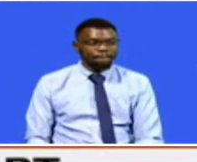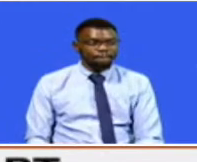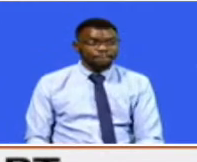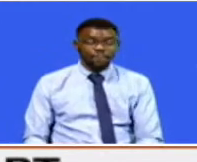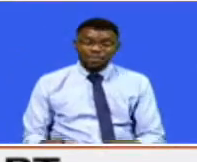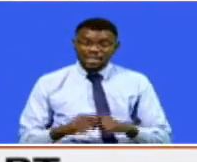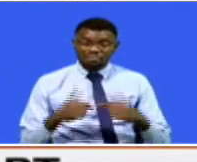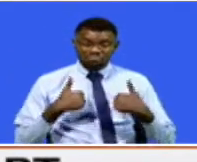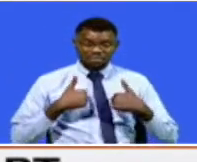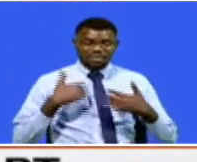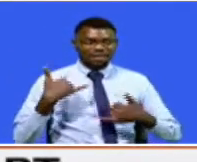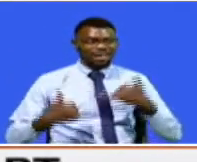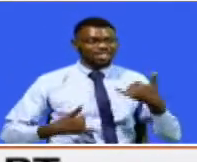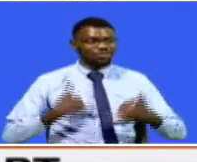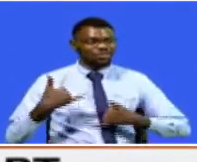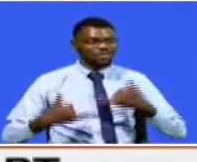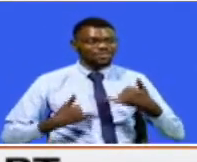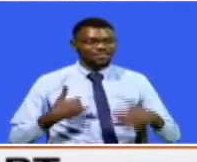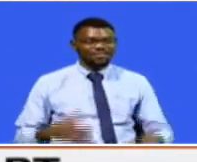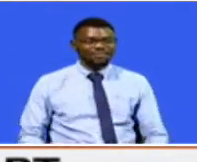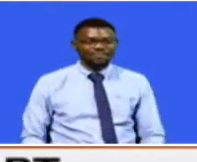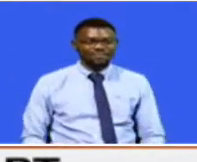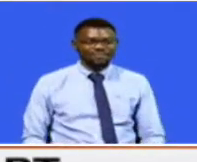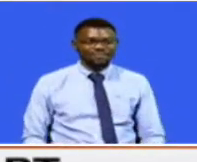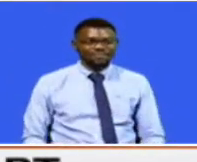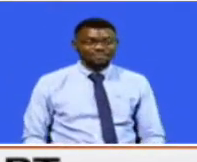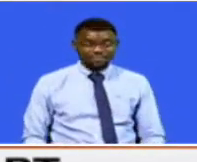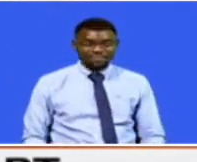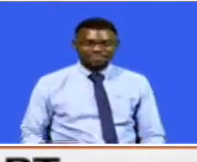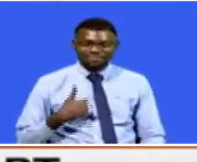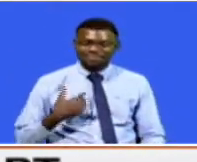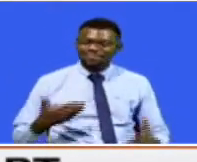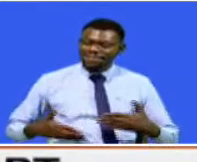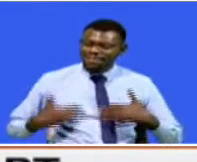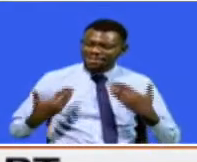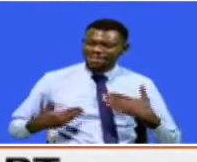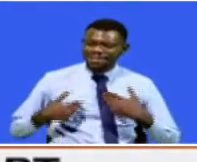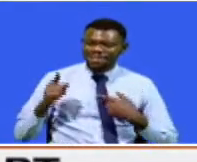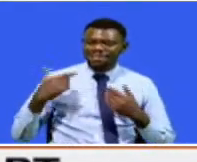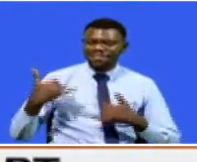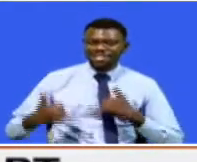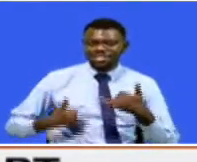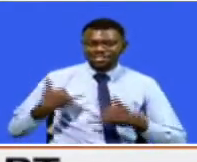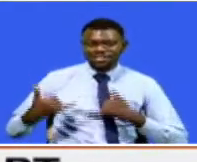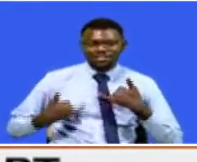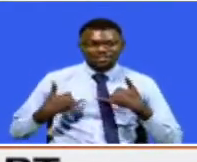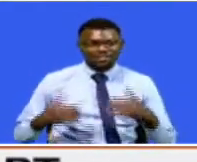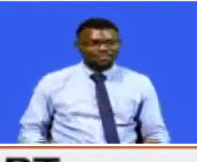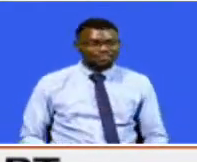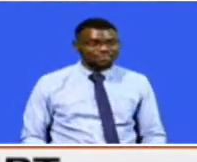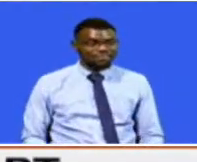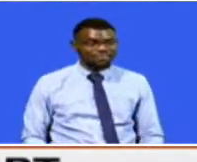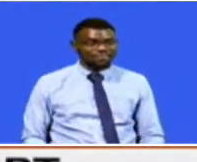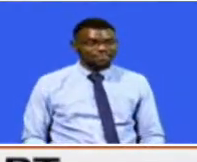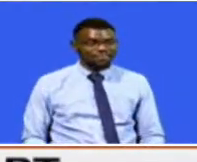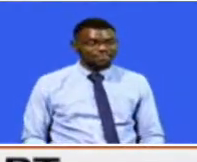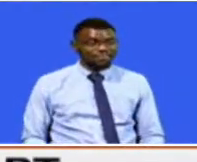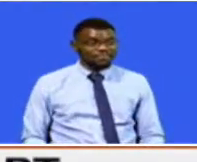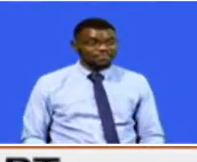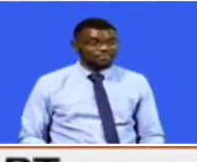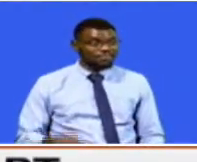enjoying it. Wow. I'm glad you are enjoying it. Absolutely. You're finding joy in it. Yes, sure,